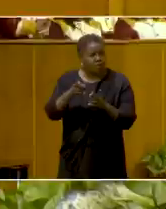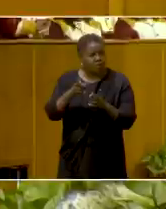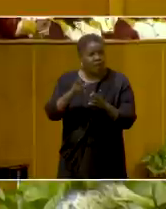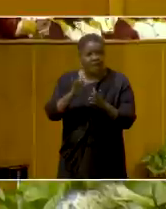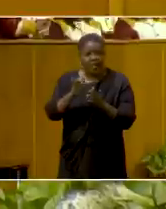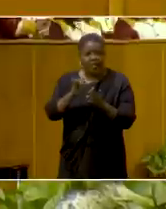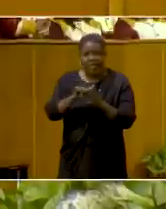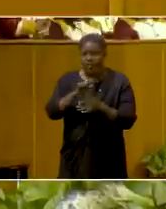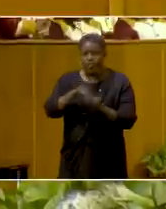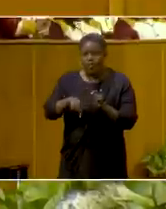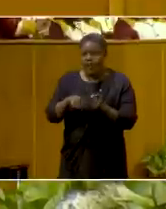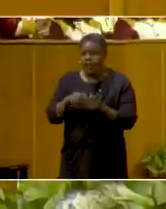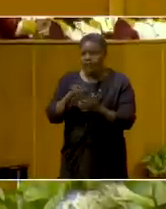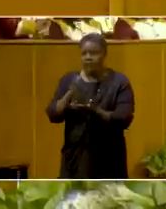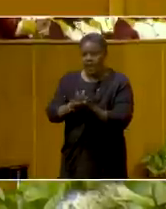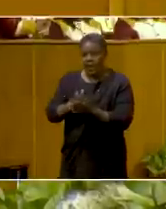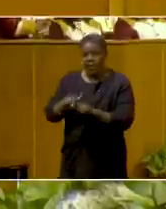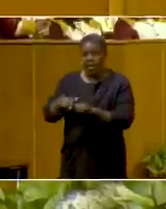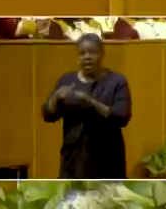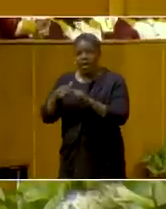that you can't pray with somebody.